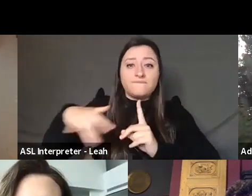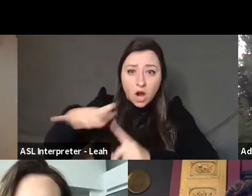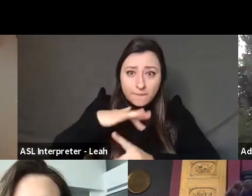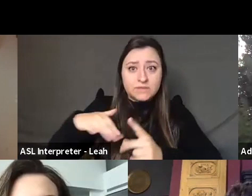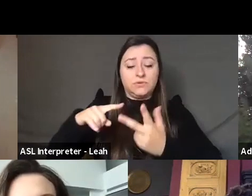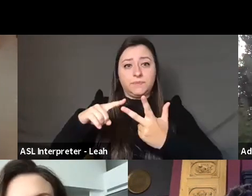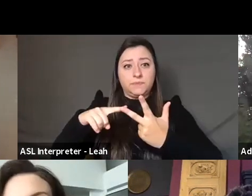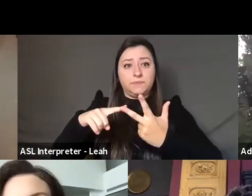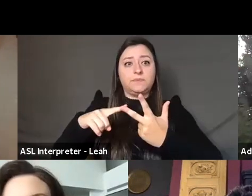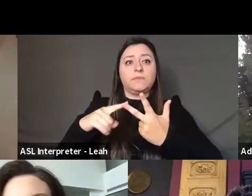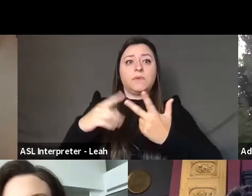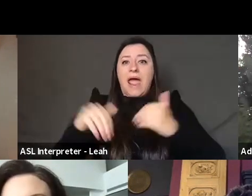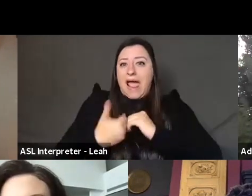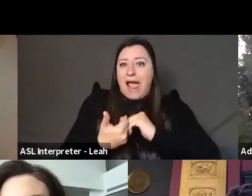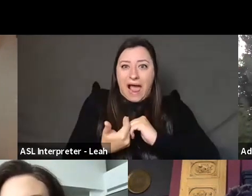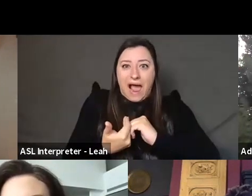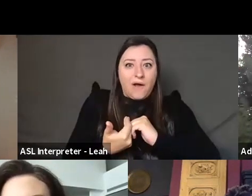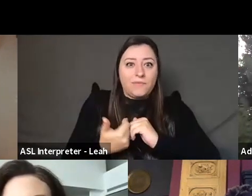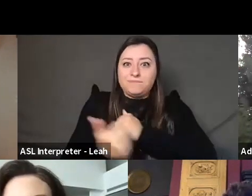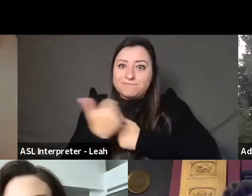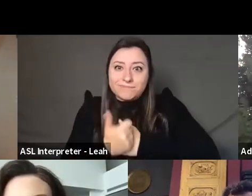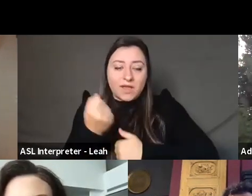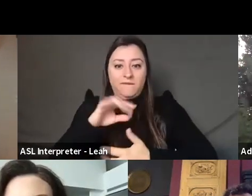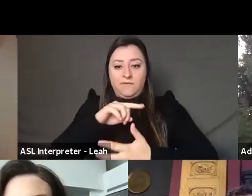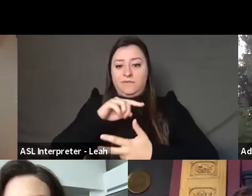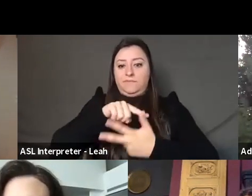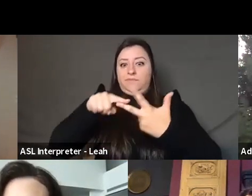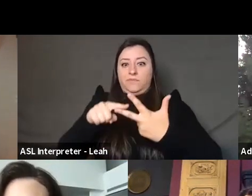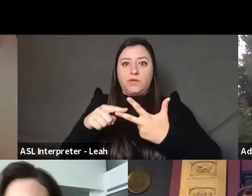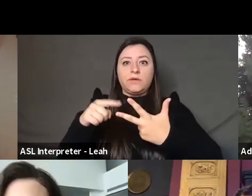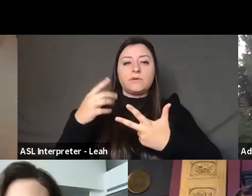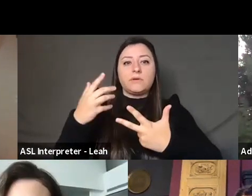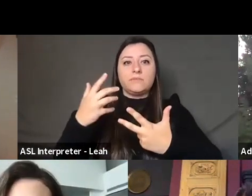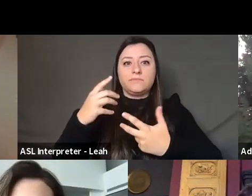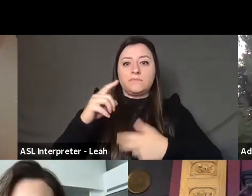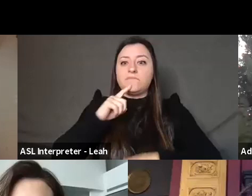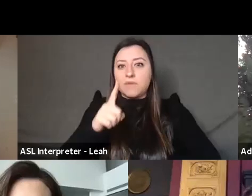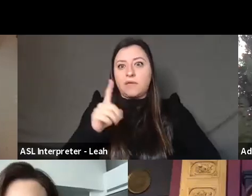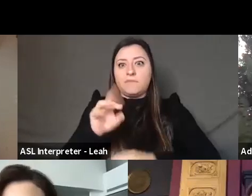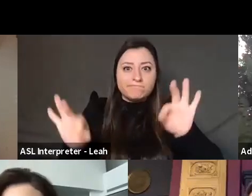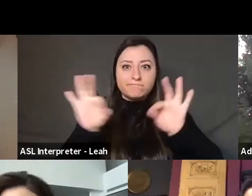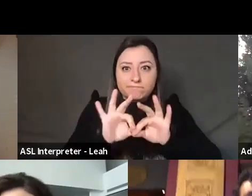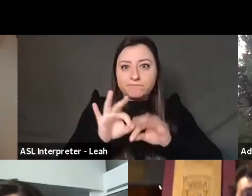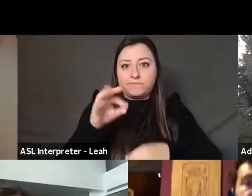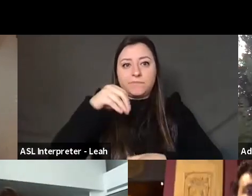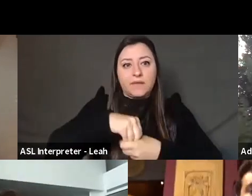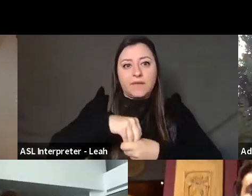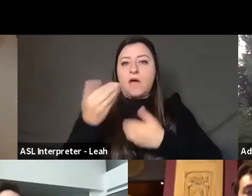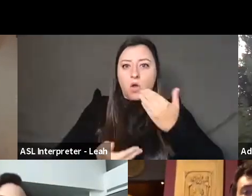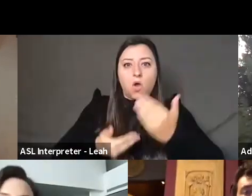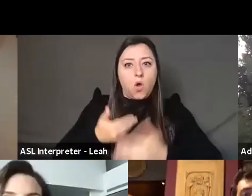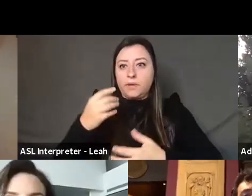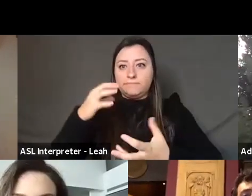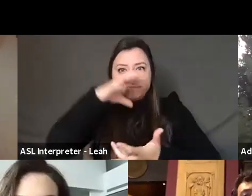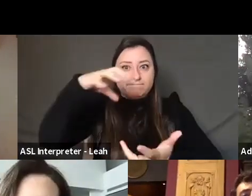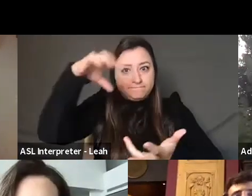perspective, and how the weaponization of these three sectors have been fundamental in the ongoing chaos that is